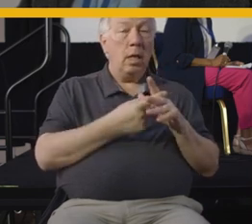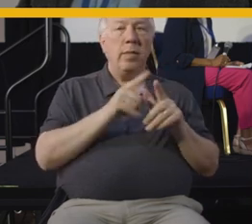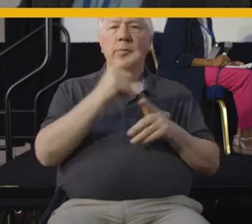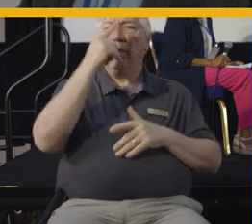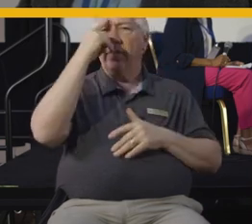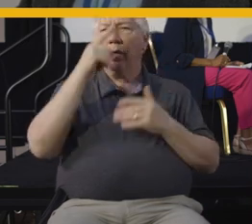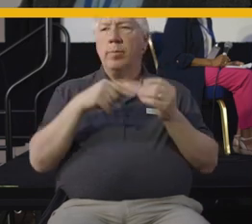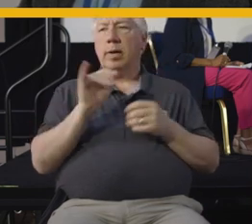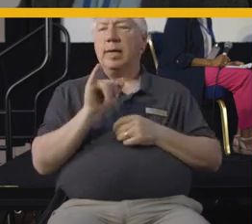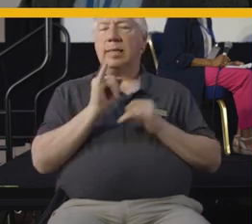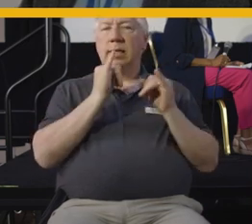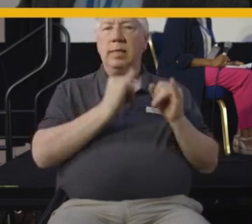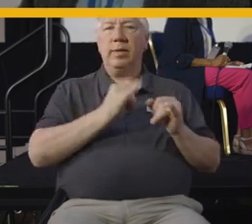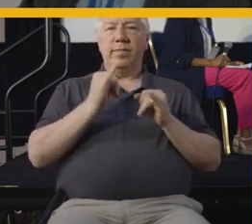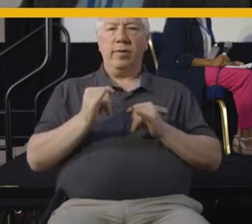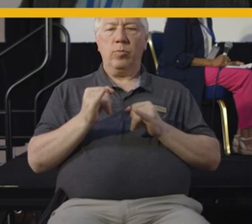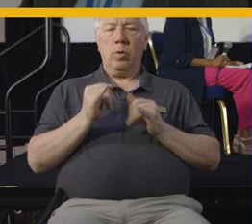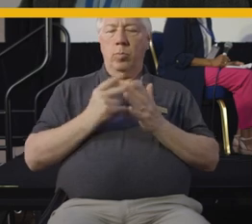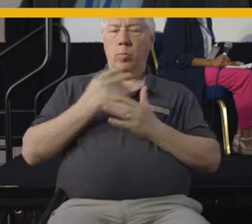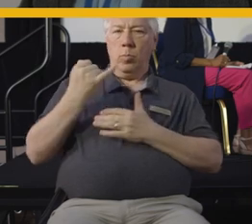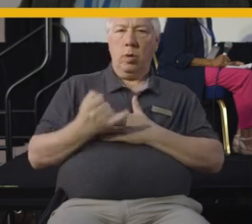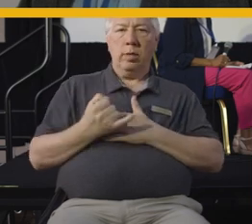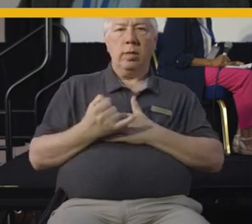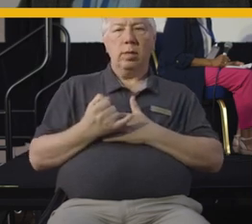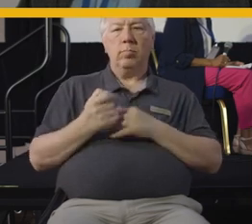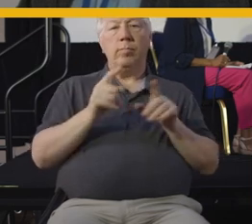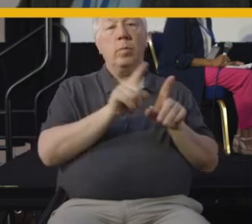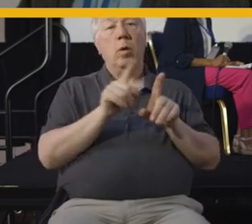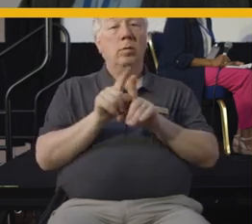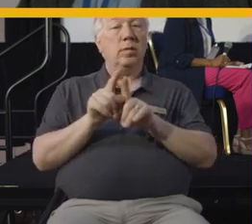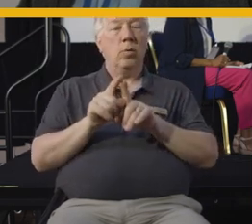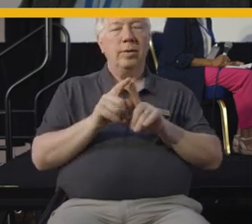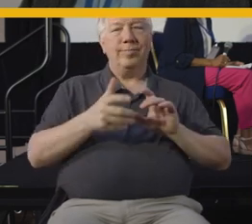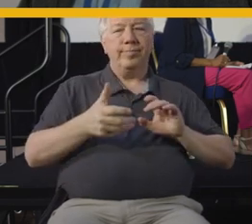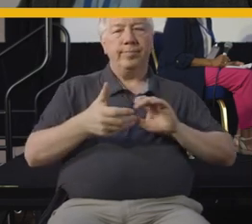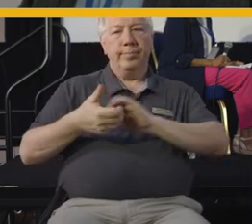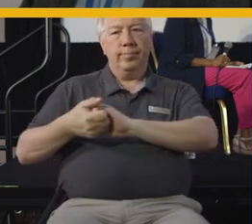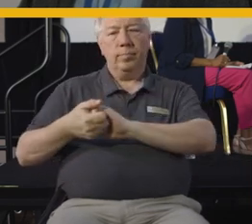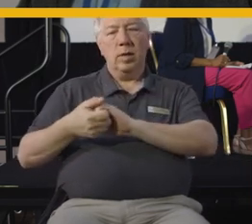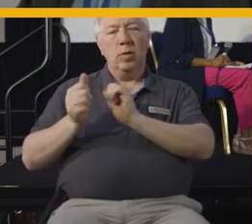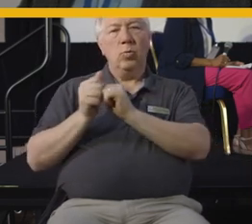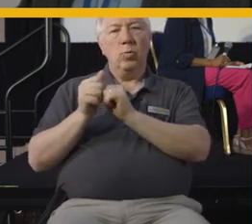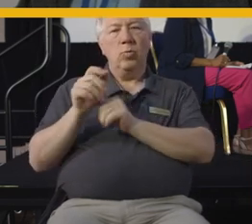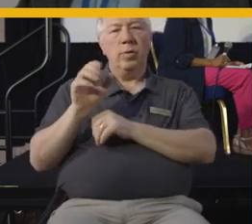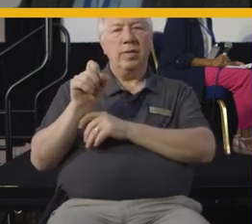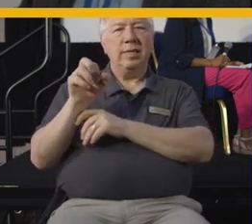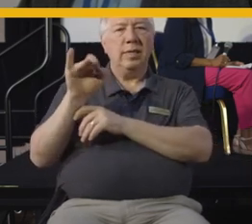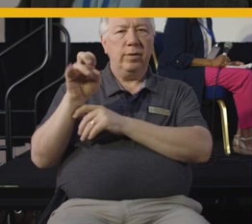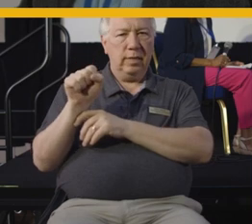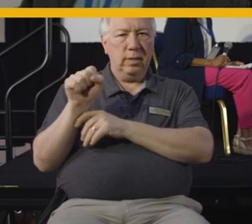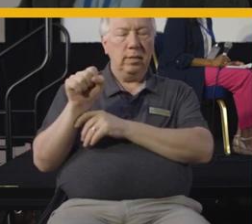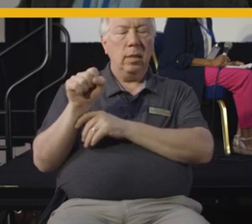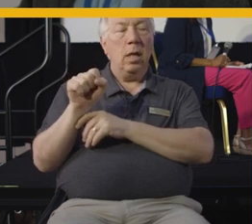thinking about it as an individual project that is also a companion to the broadcast series. So we